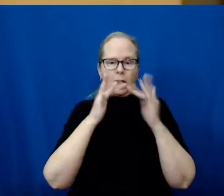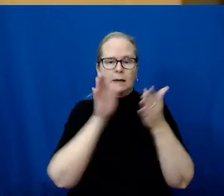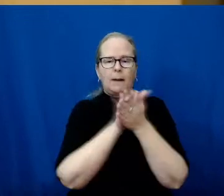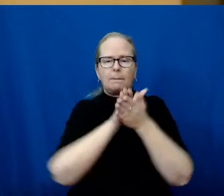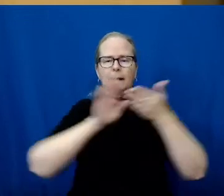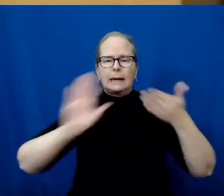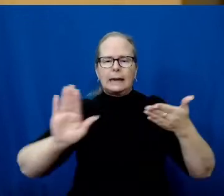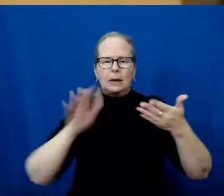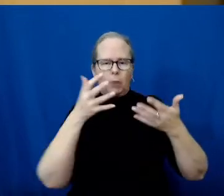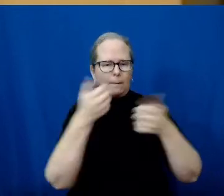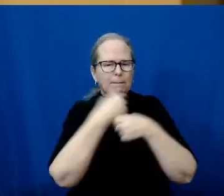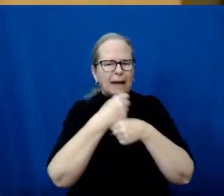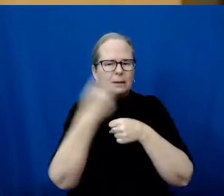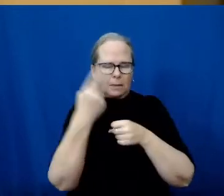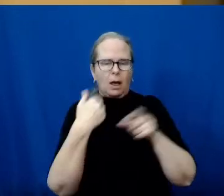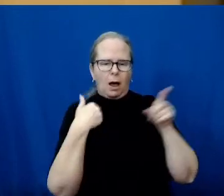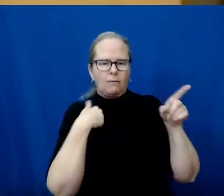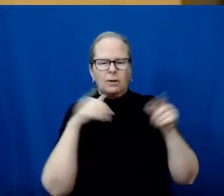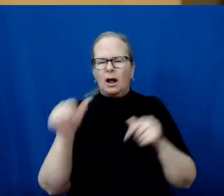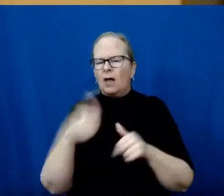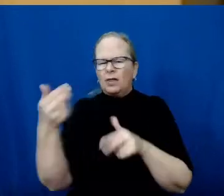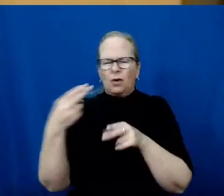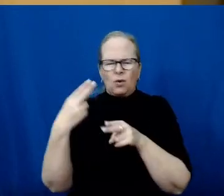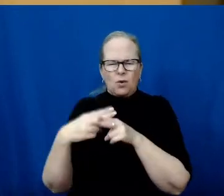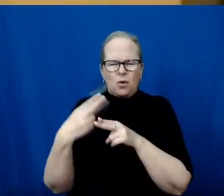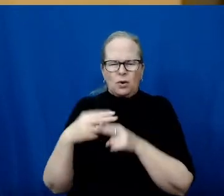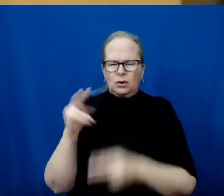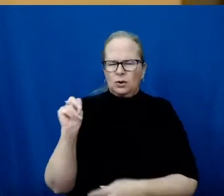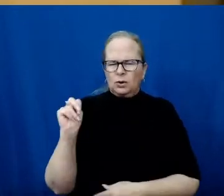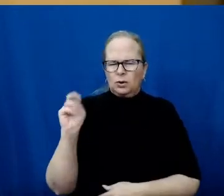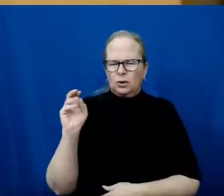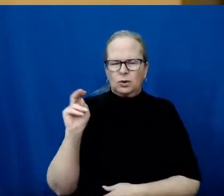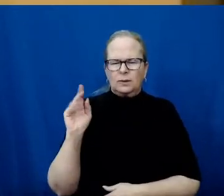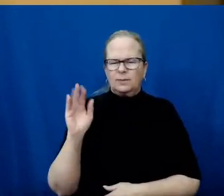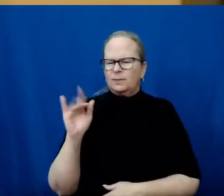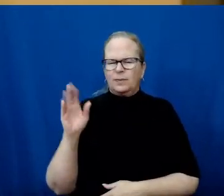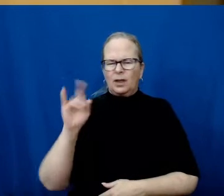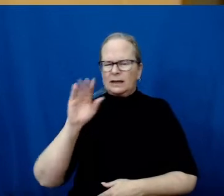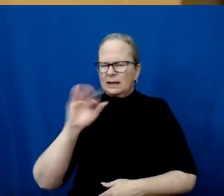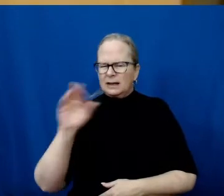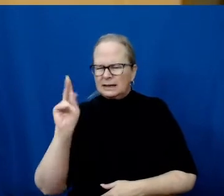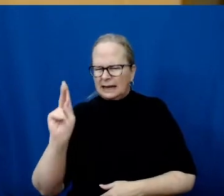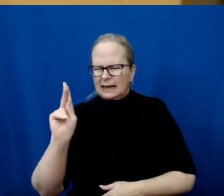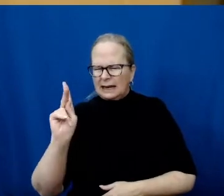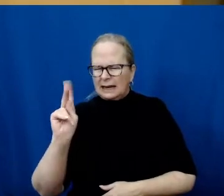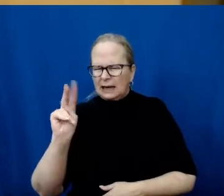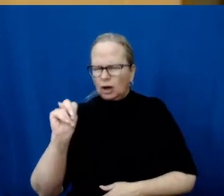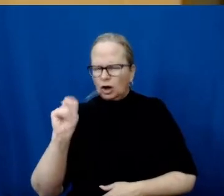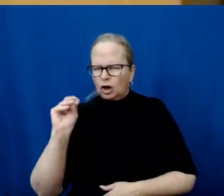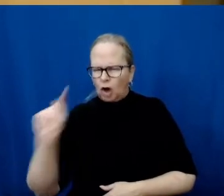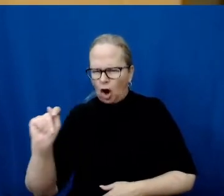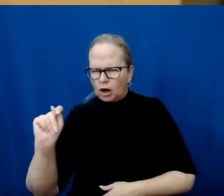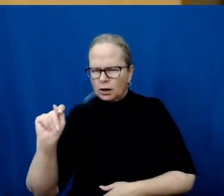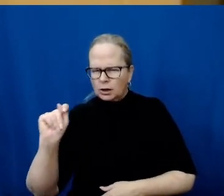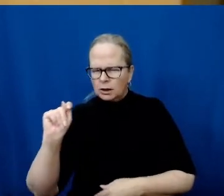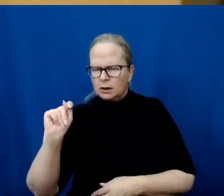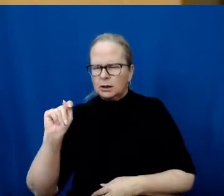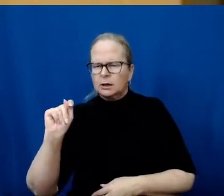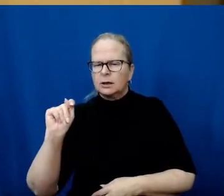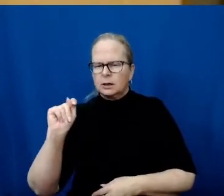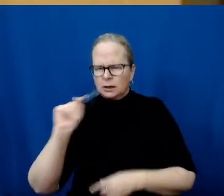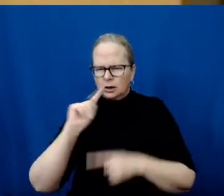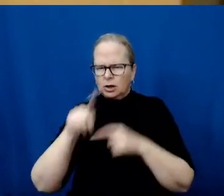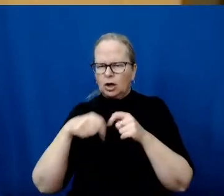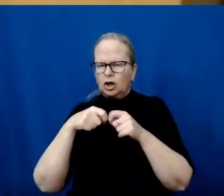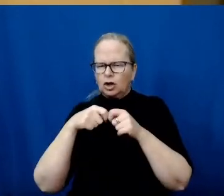tuck, and tape. So knot, tuck, tape technique to improve the fit of